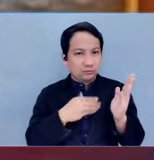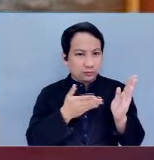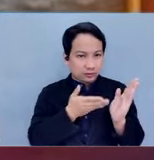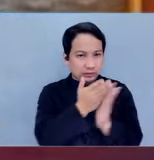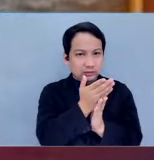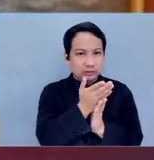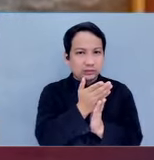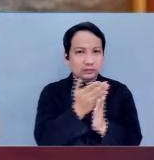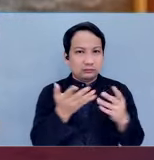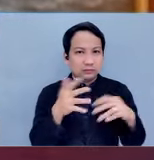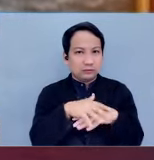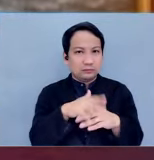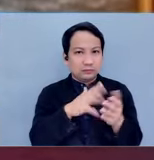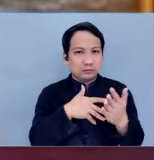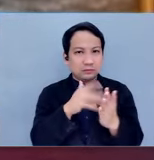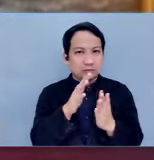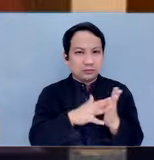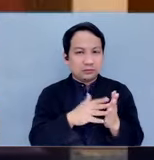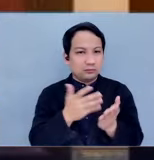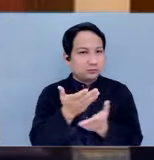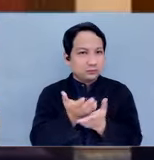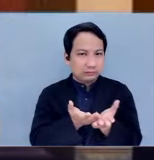blend it towards some colors.